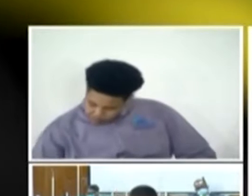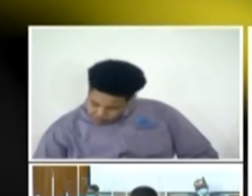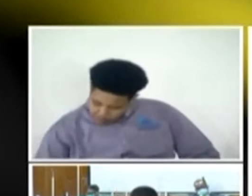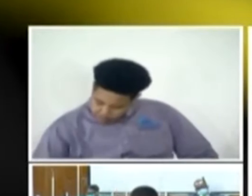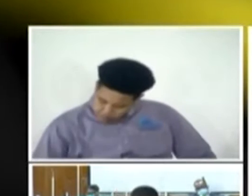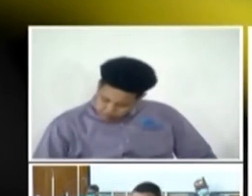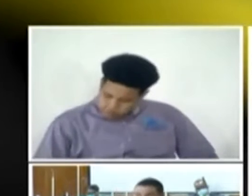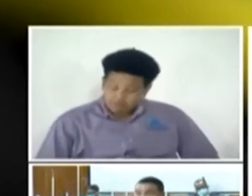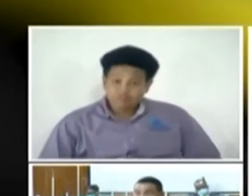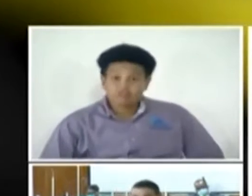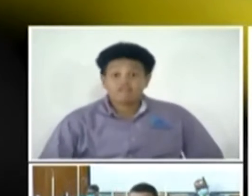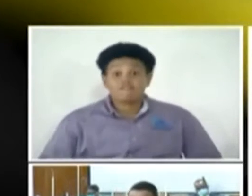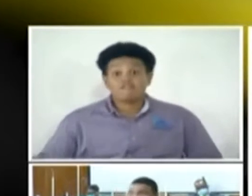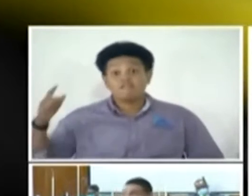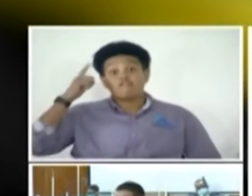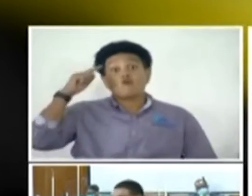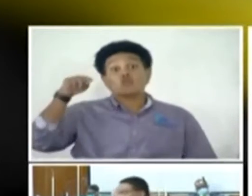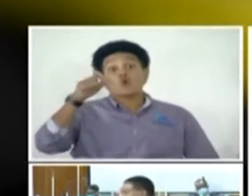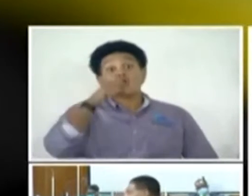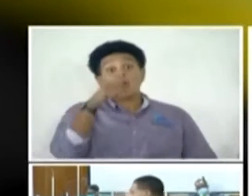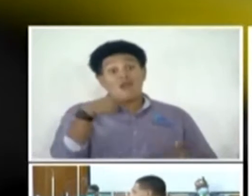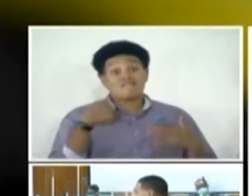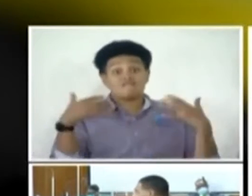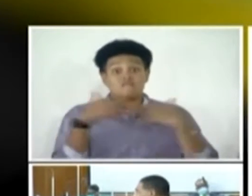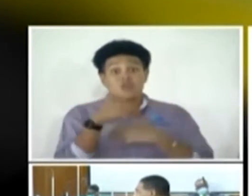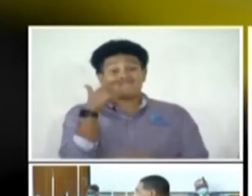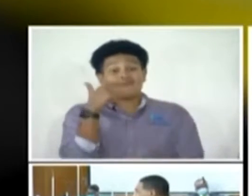themselves. Take the vaccine.